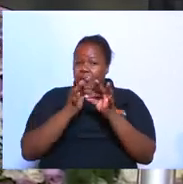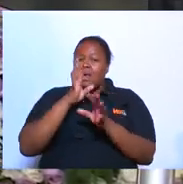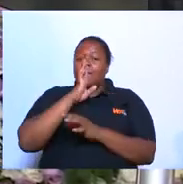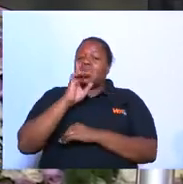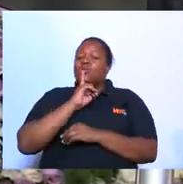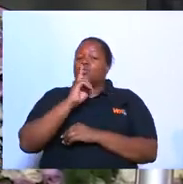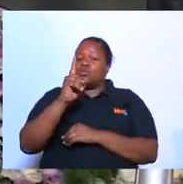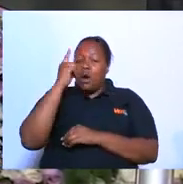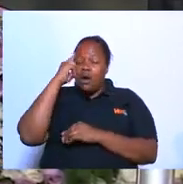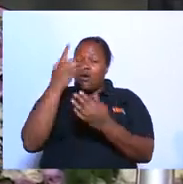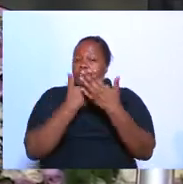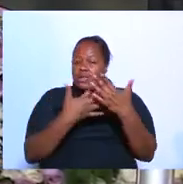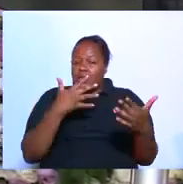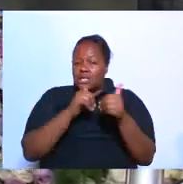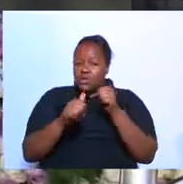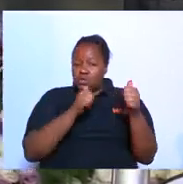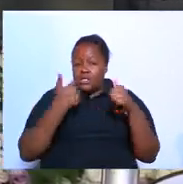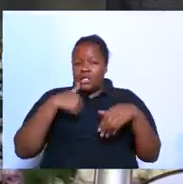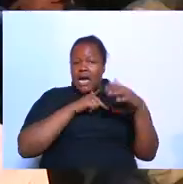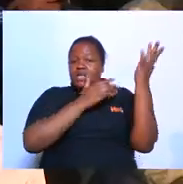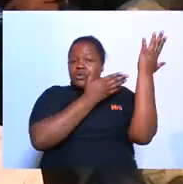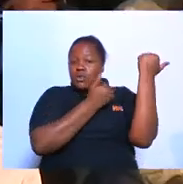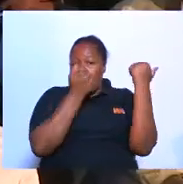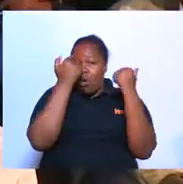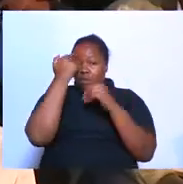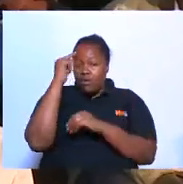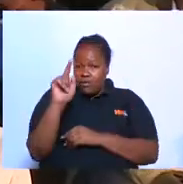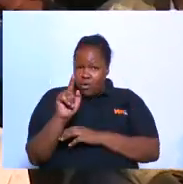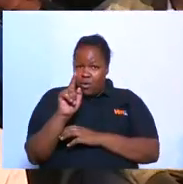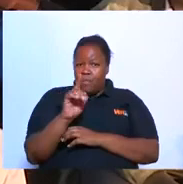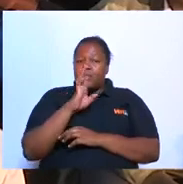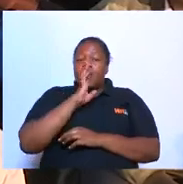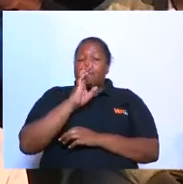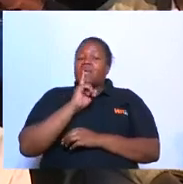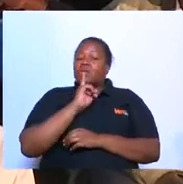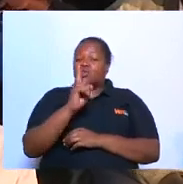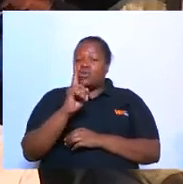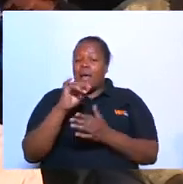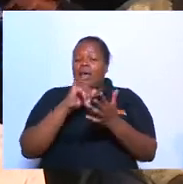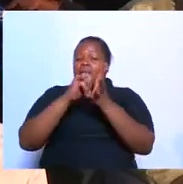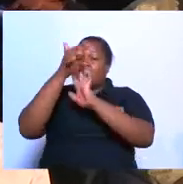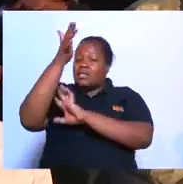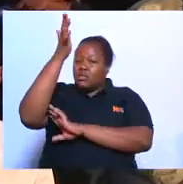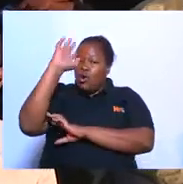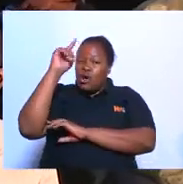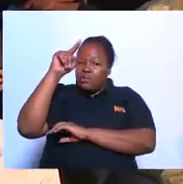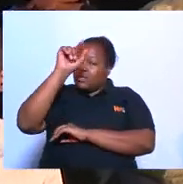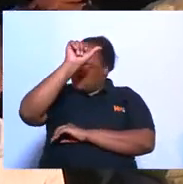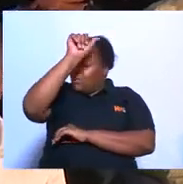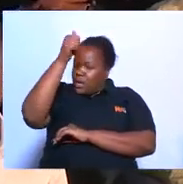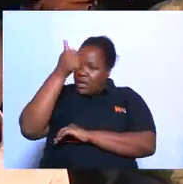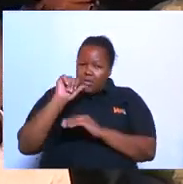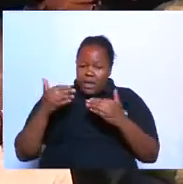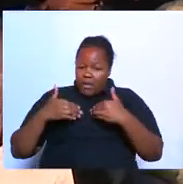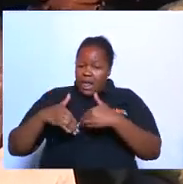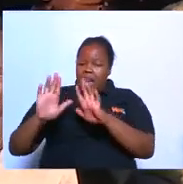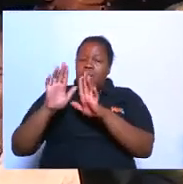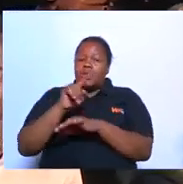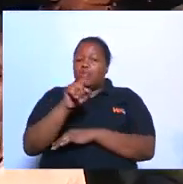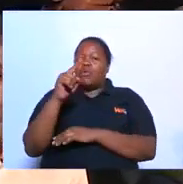be sure of the things we hope for be sure that God will never leave you